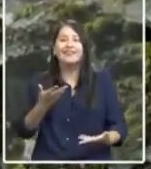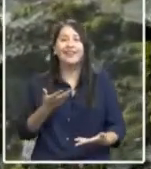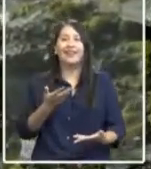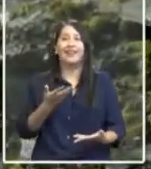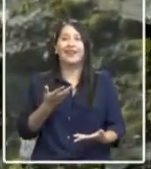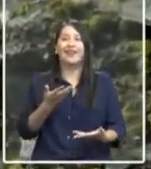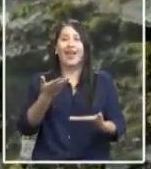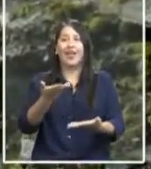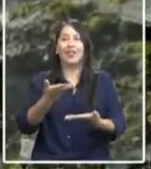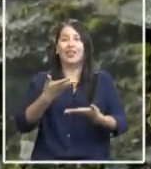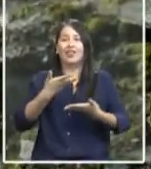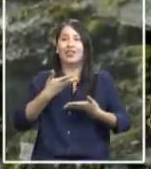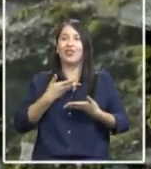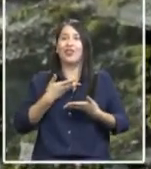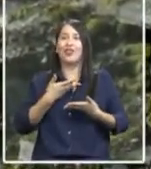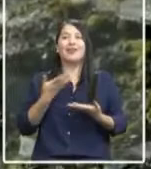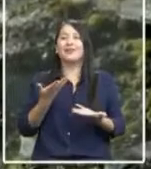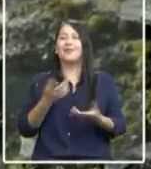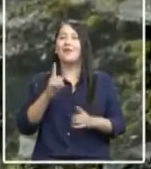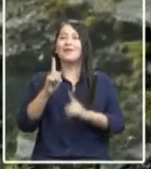very complex organisms.